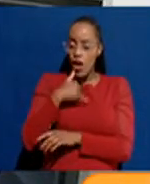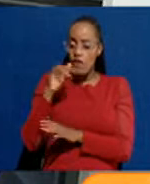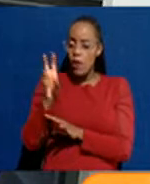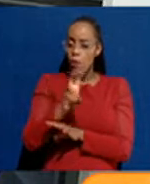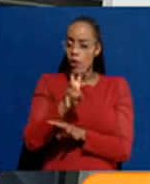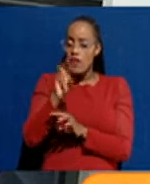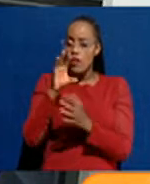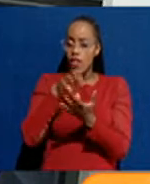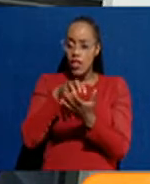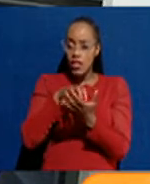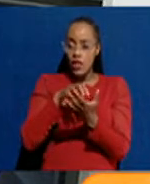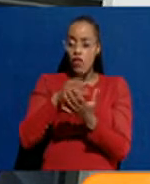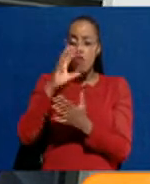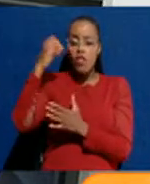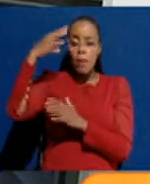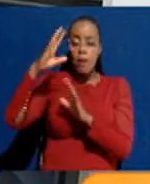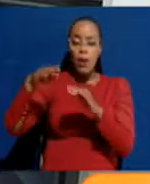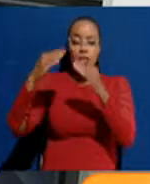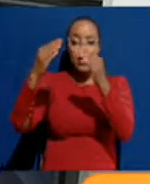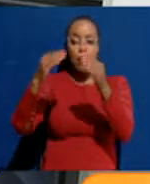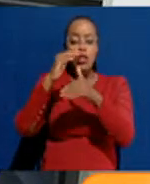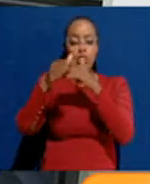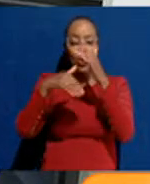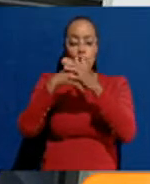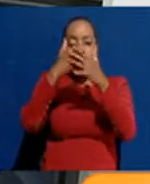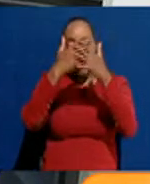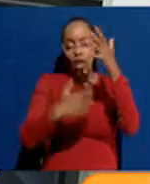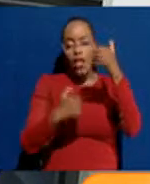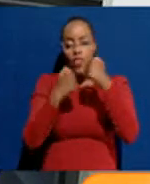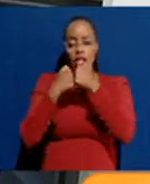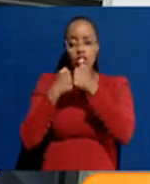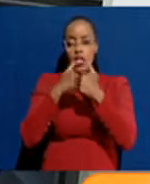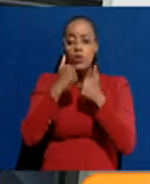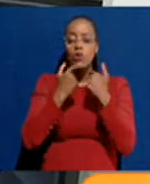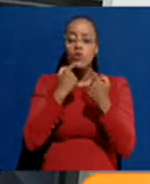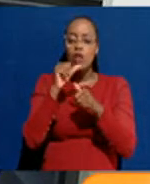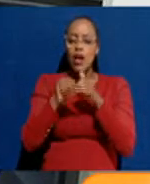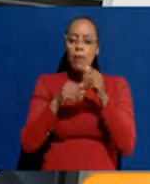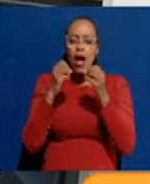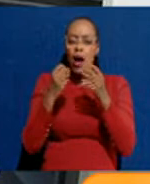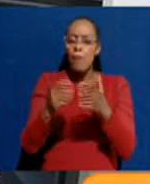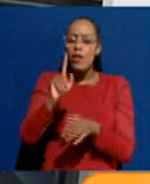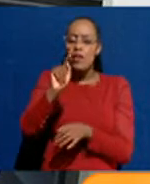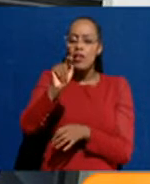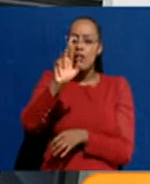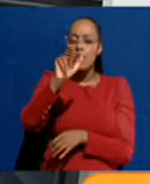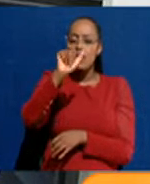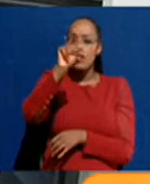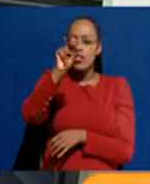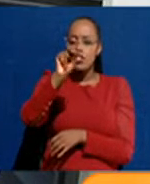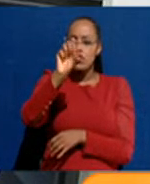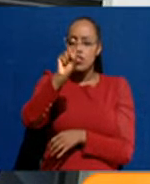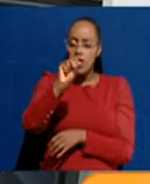the situation of power supply and all these challenges you're talking about, so how many transformers would you need in a month?